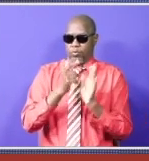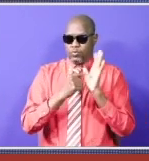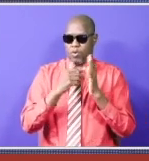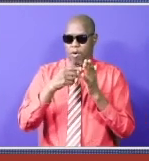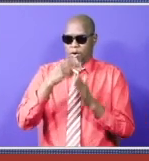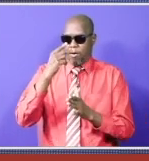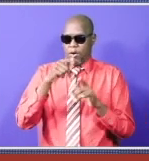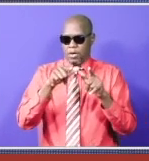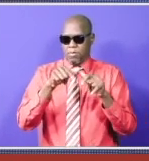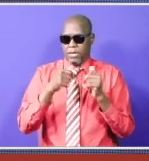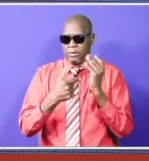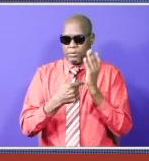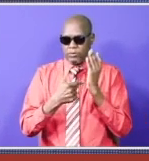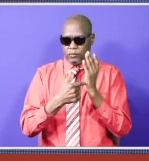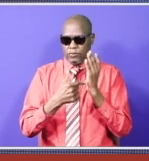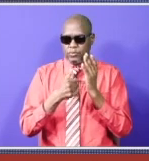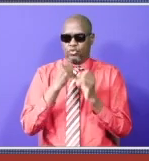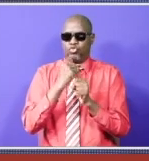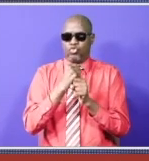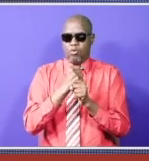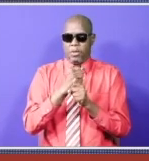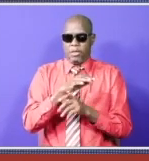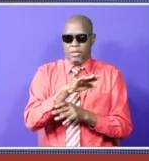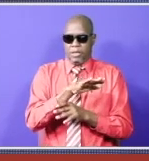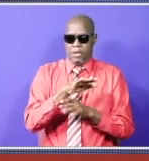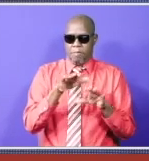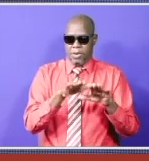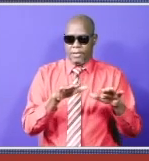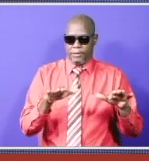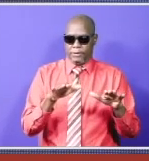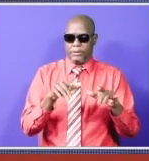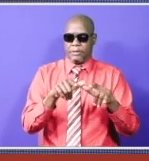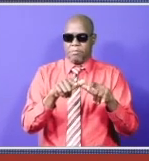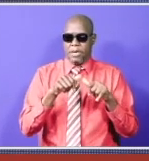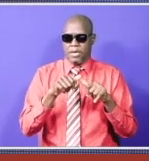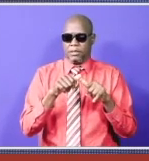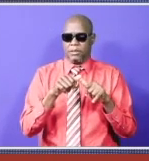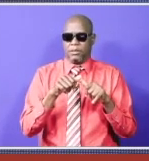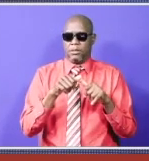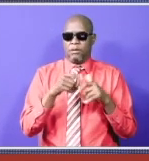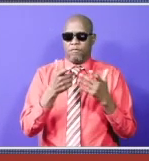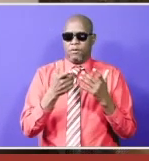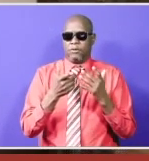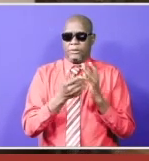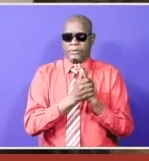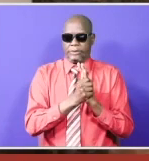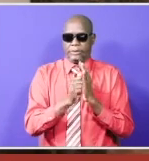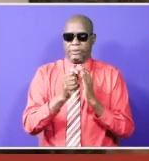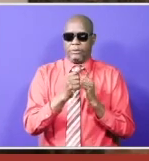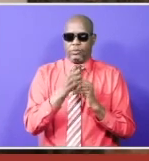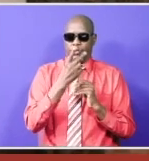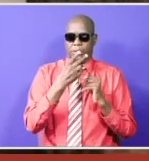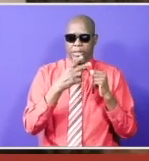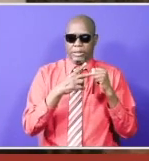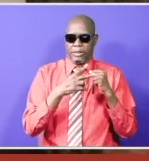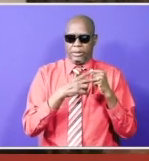information technology skills in the job market. According to the survey, a demand for skills in information technology stands at 28.4%,